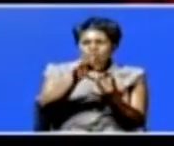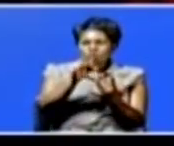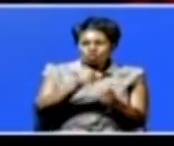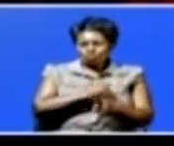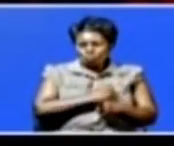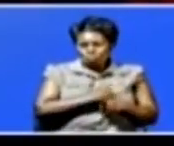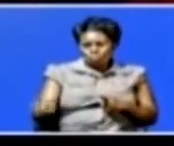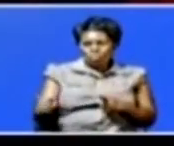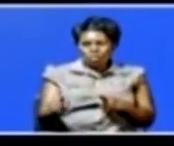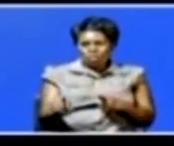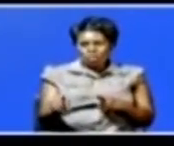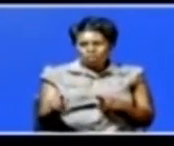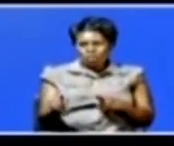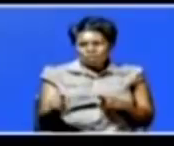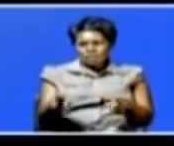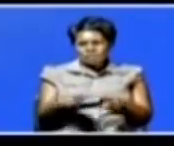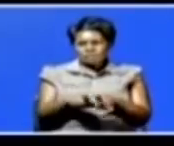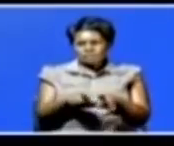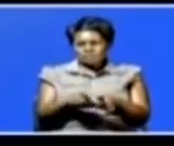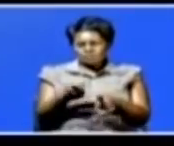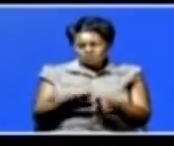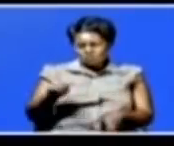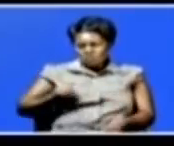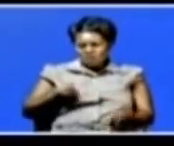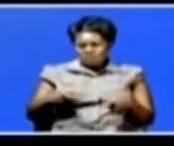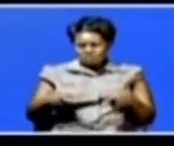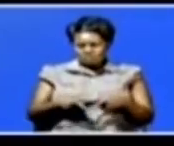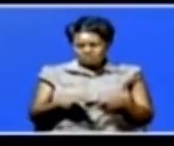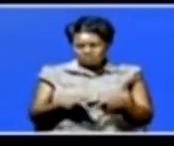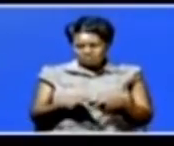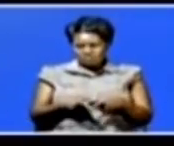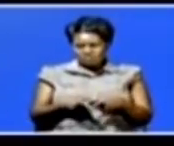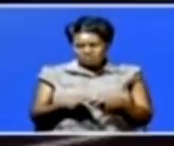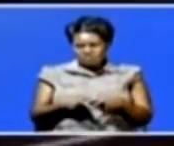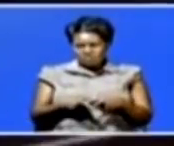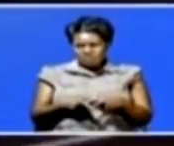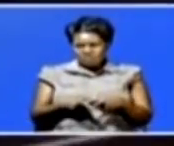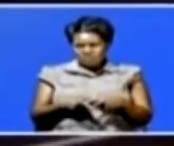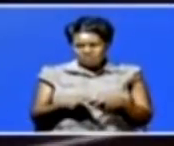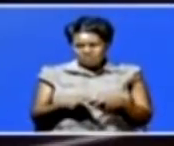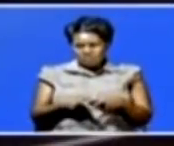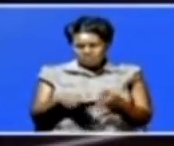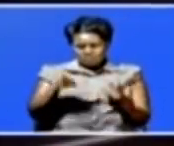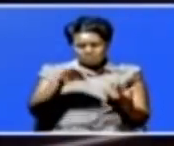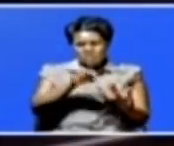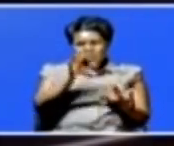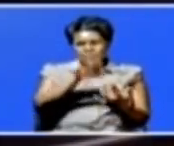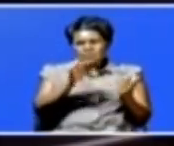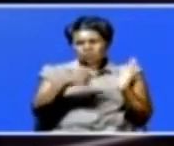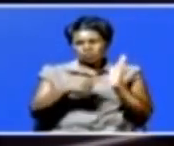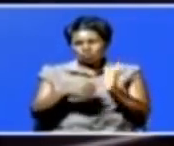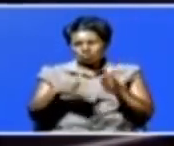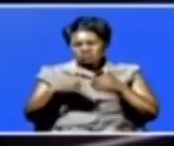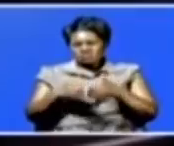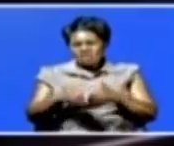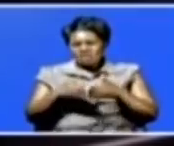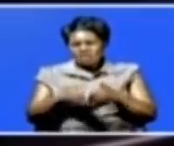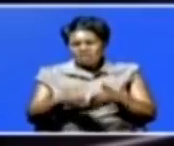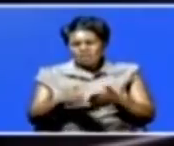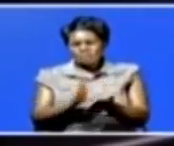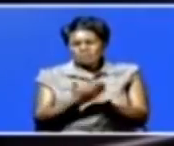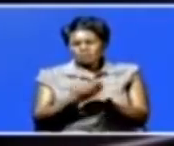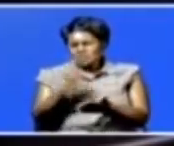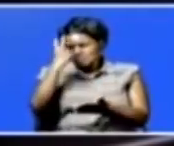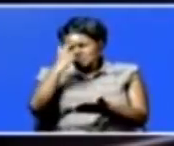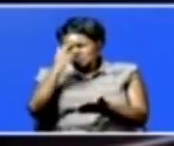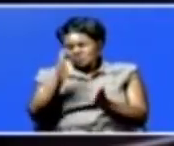drawn from Monica's genitals also match those of the prime suspect, Joseph Irungu. The samples indicate a sexual act between